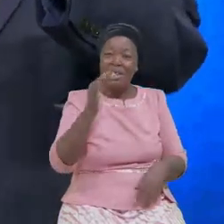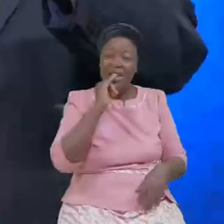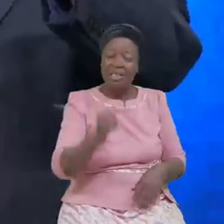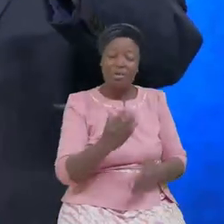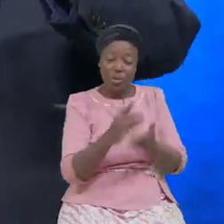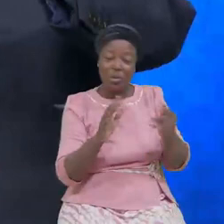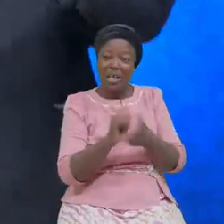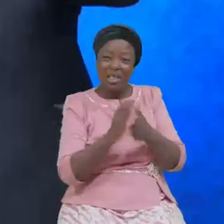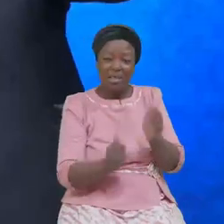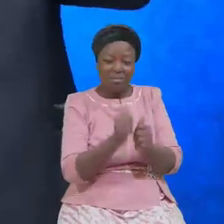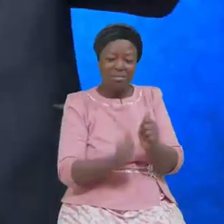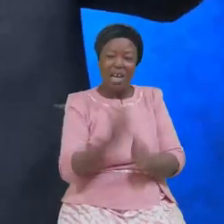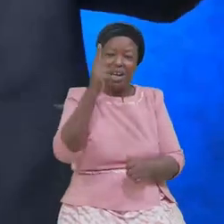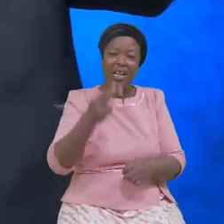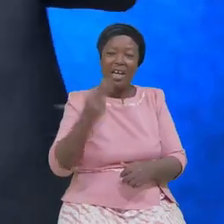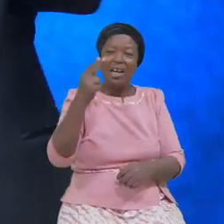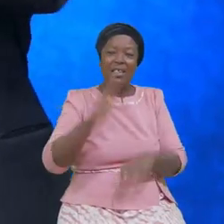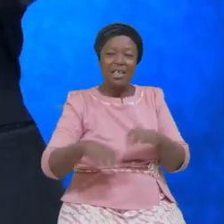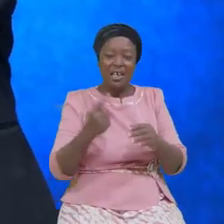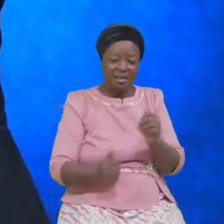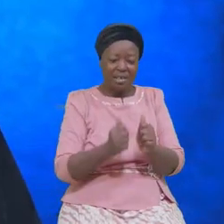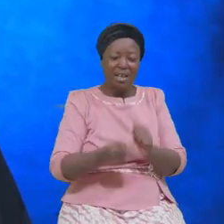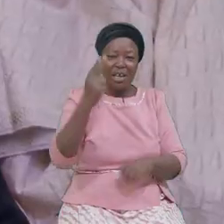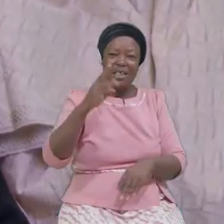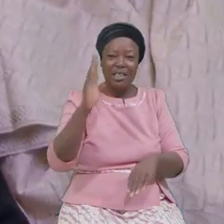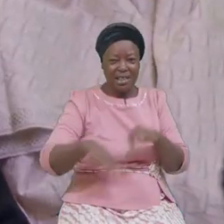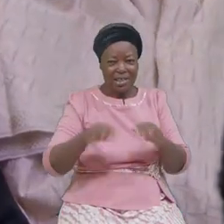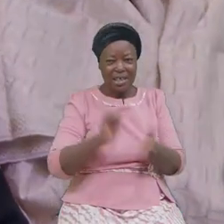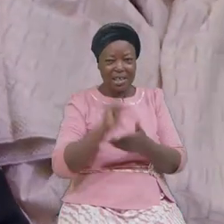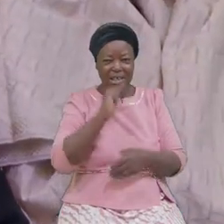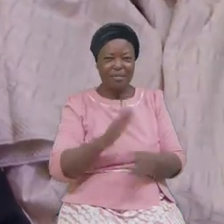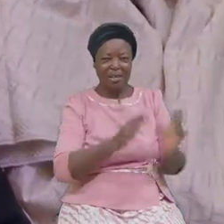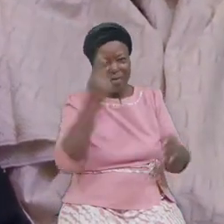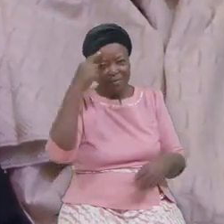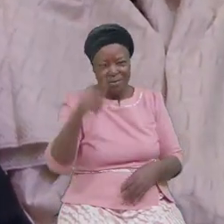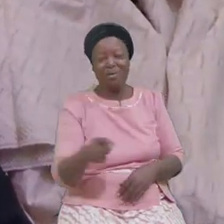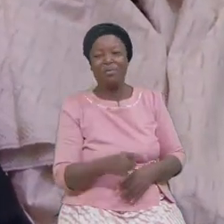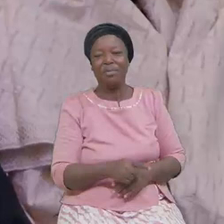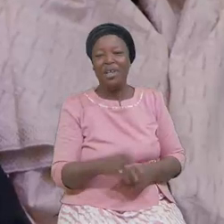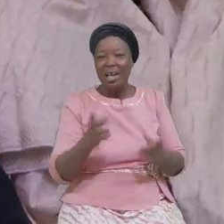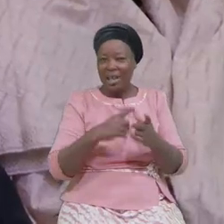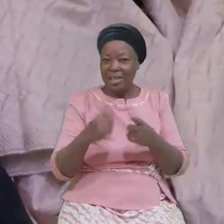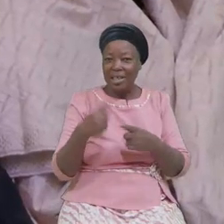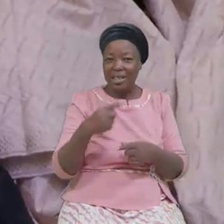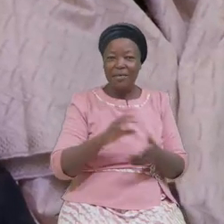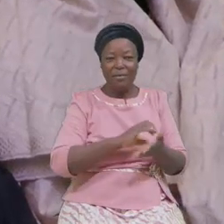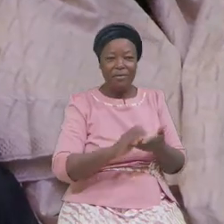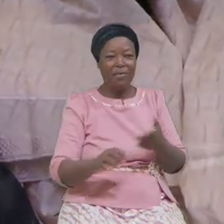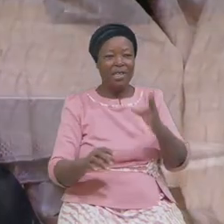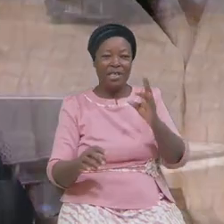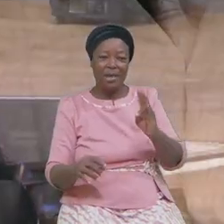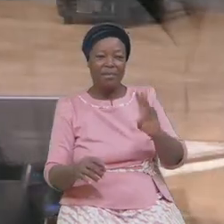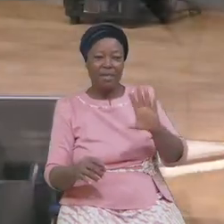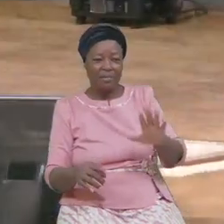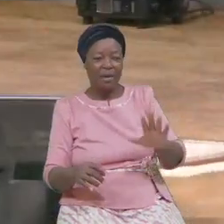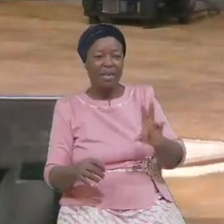than the highest that is planning for you. And then it says in verse 75, it